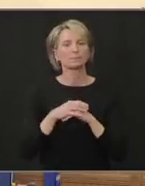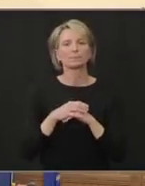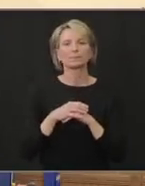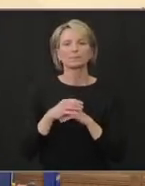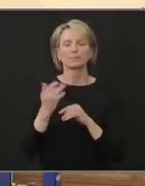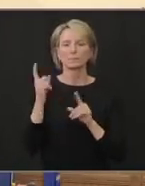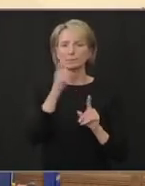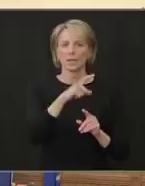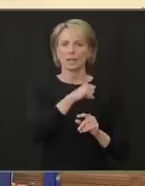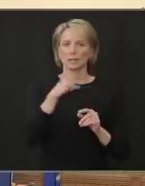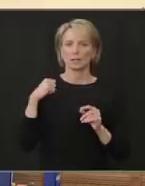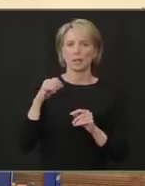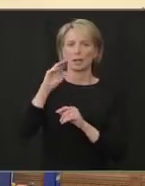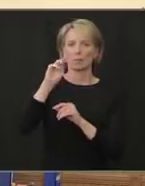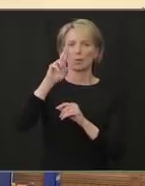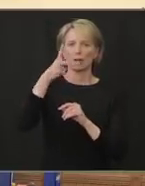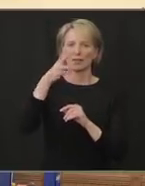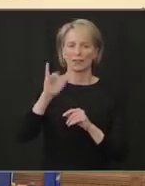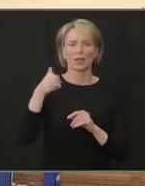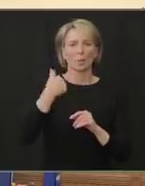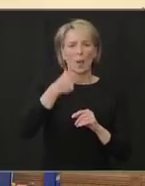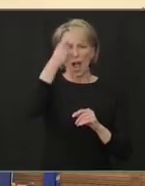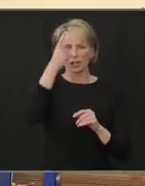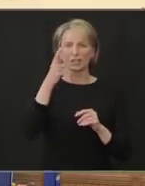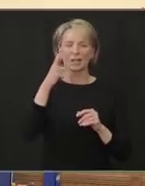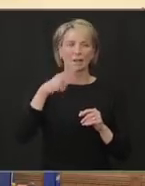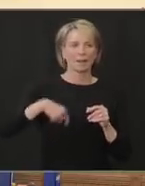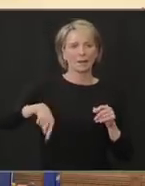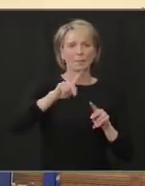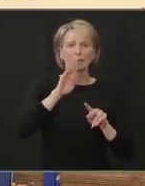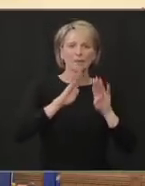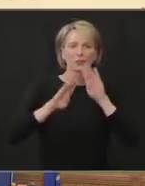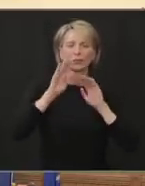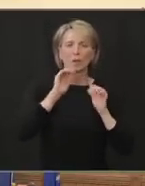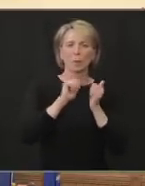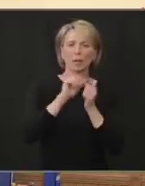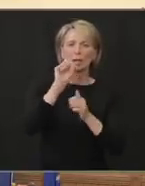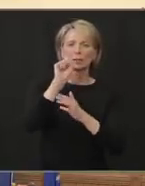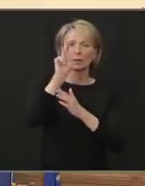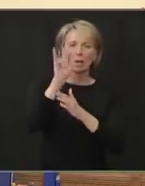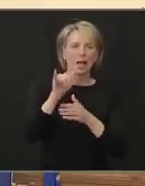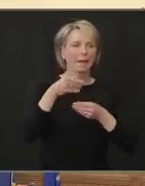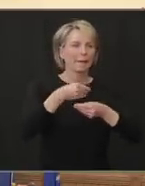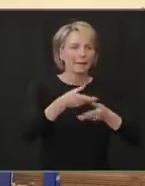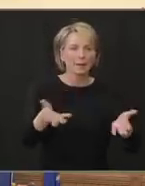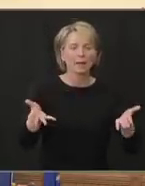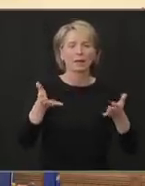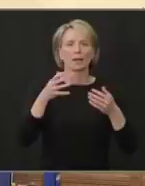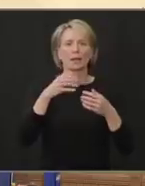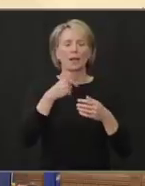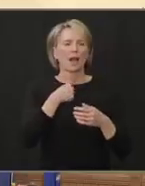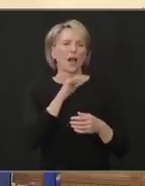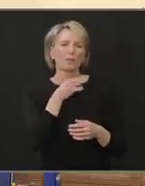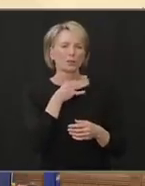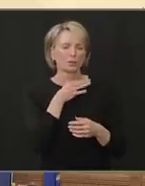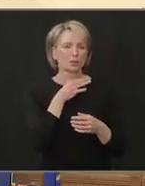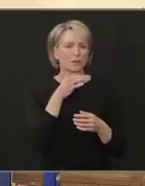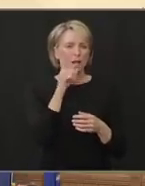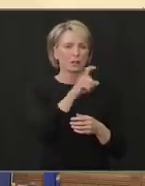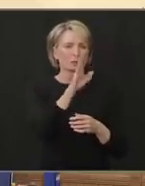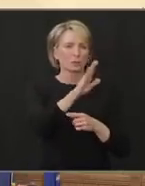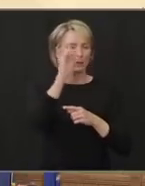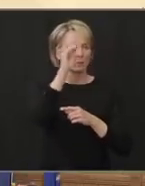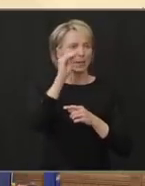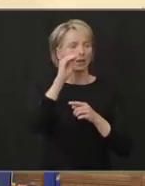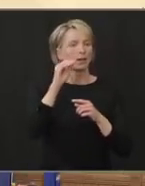the frustration with what's going on with the supply chain and production. What in history, what in recent experience